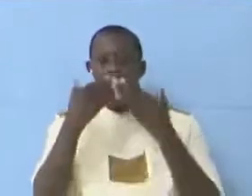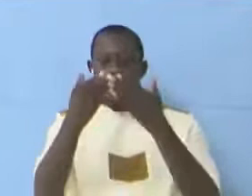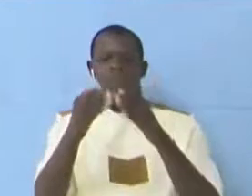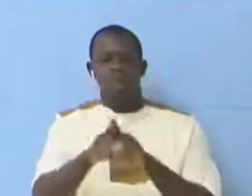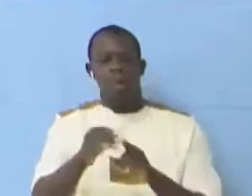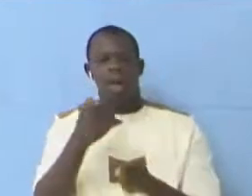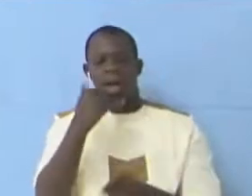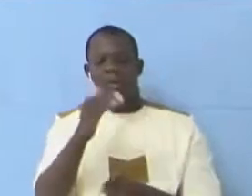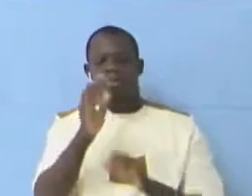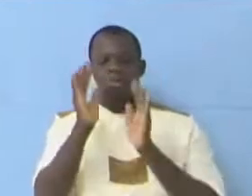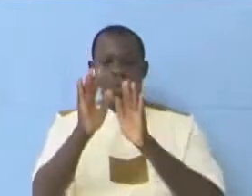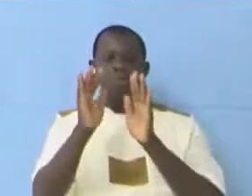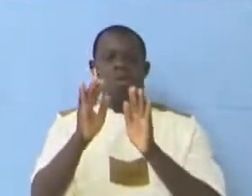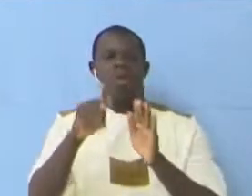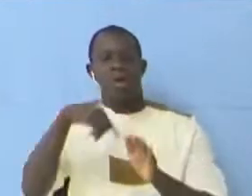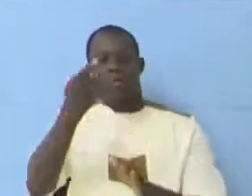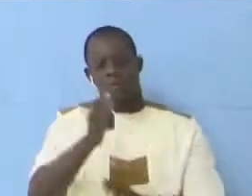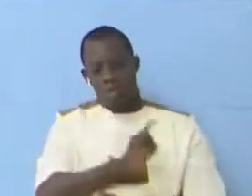So